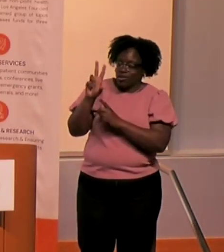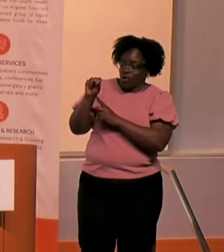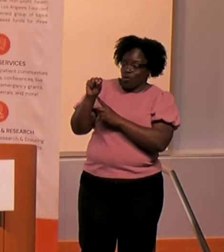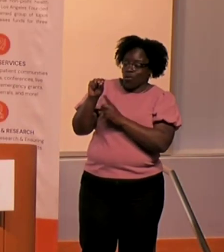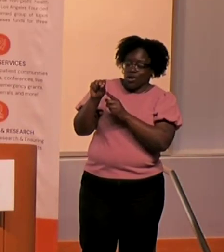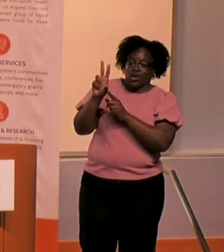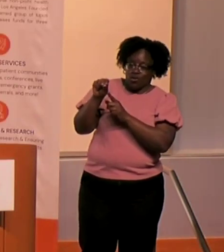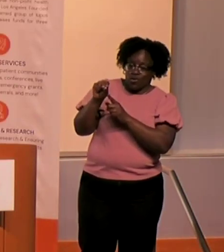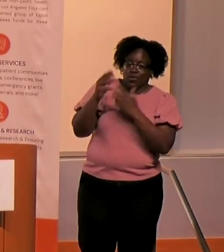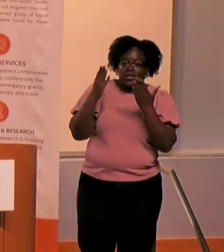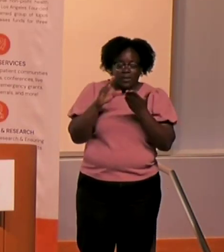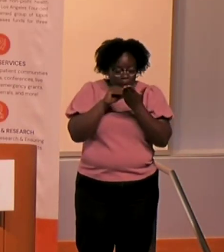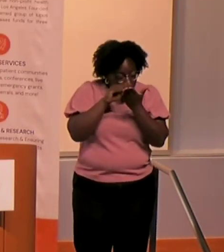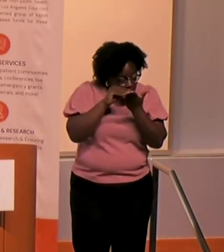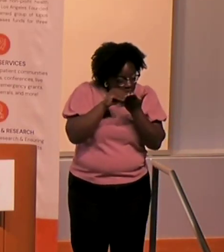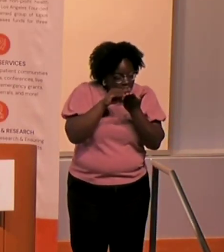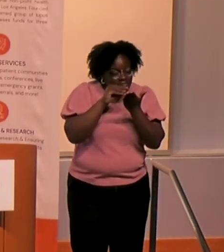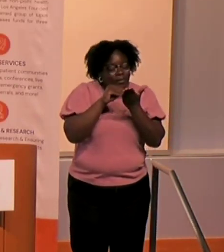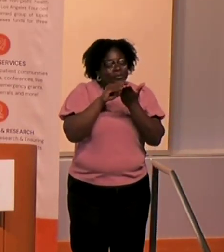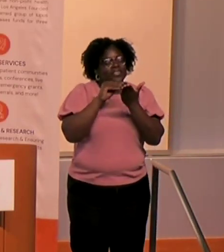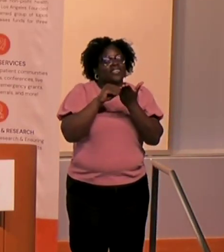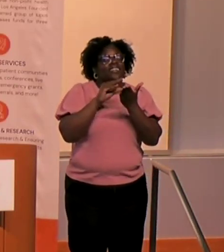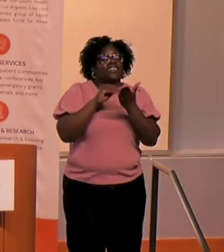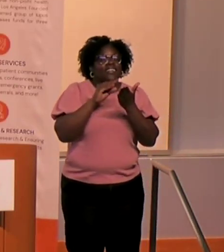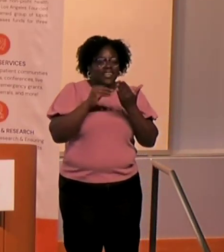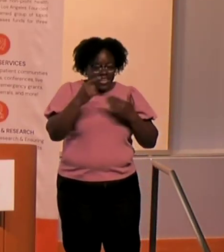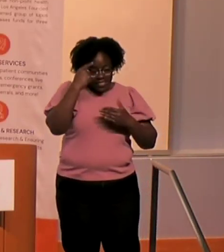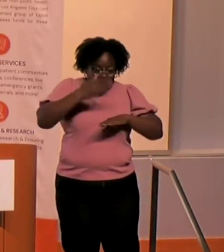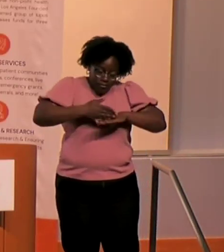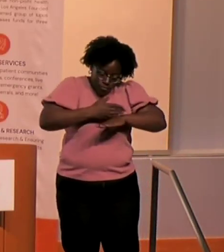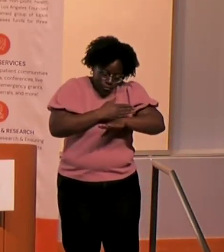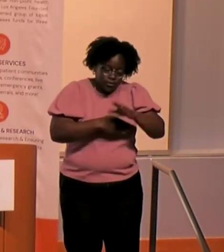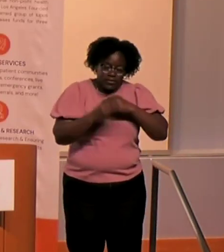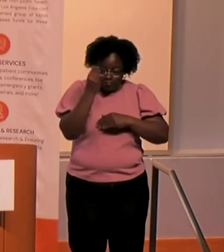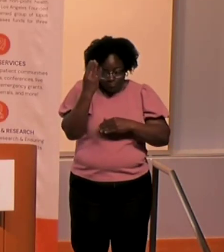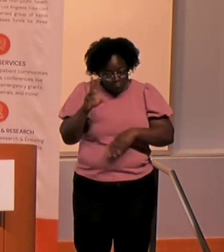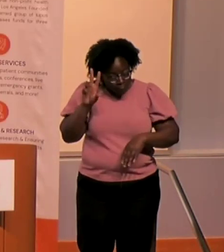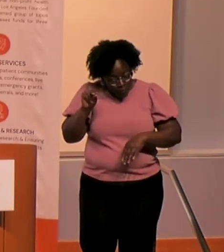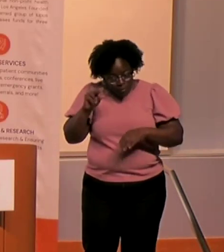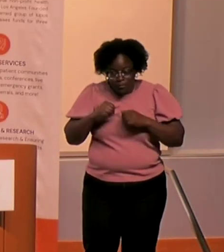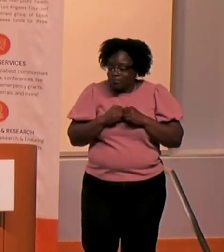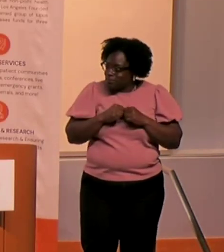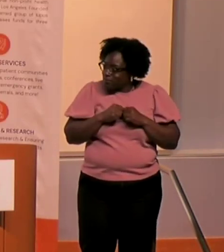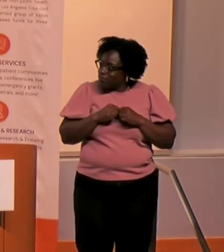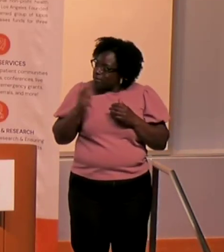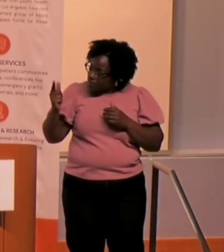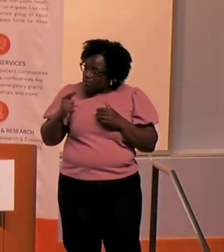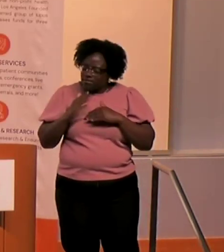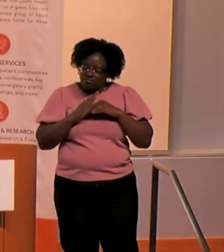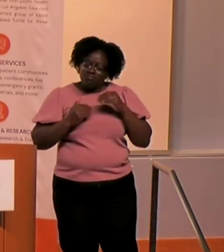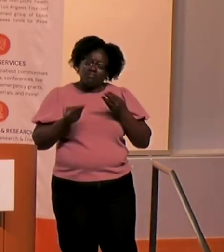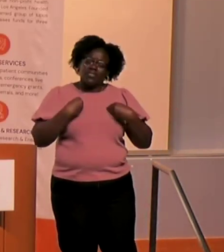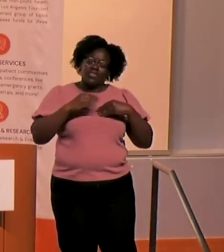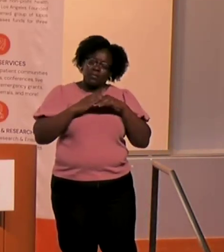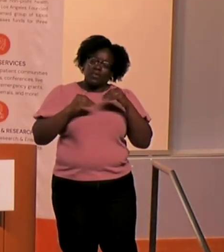a learning curve. But I do think I've gotten better at that. So yeah, it's comforting to hear both of your stories